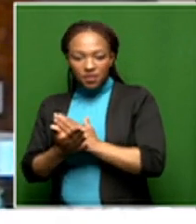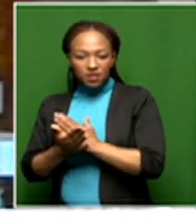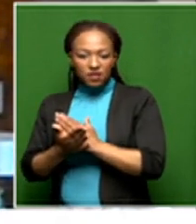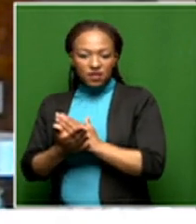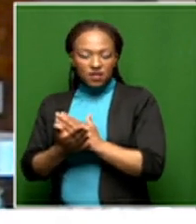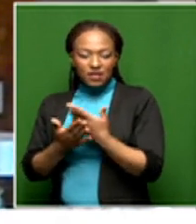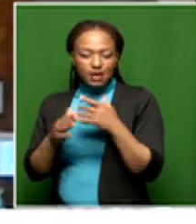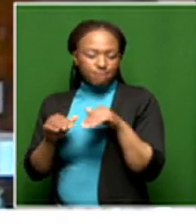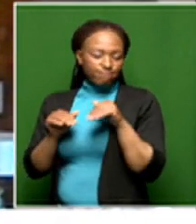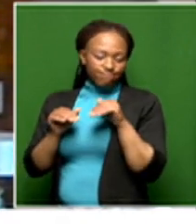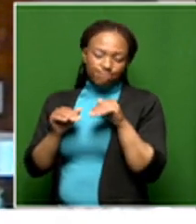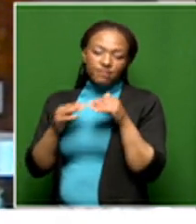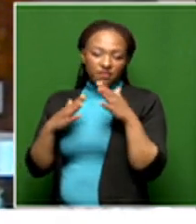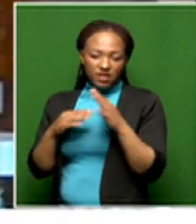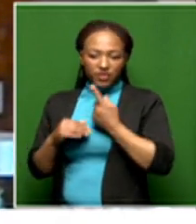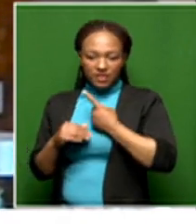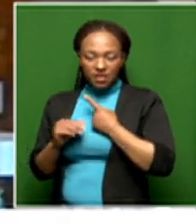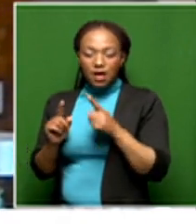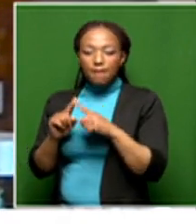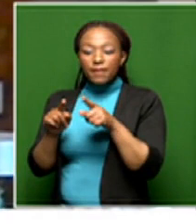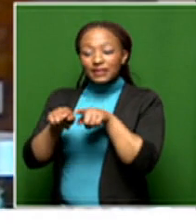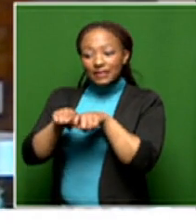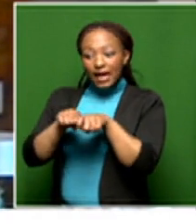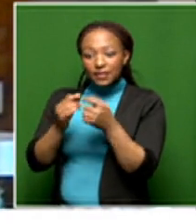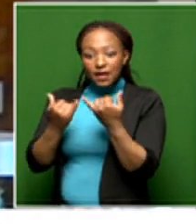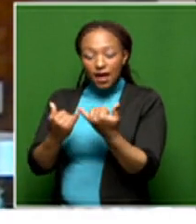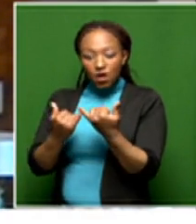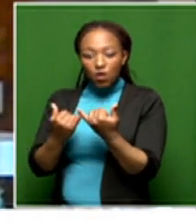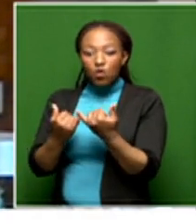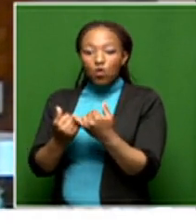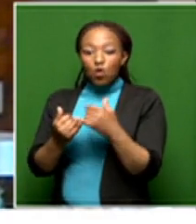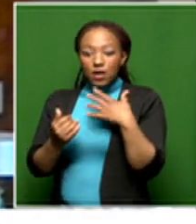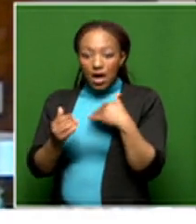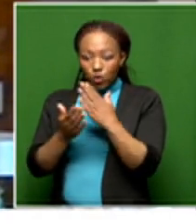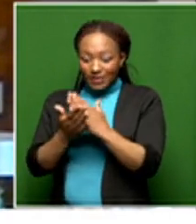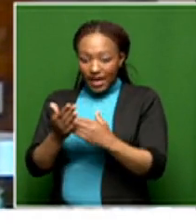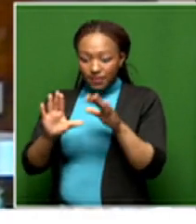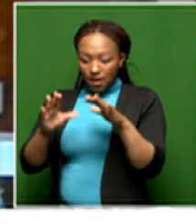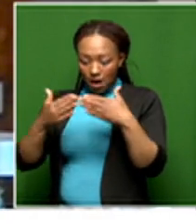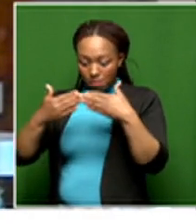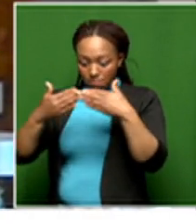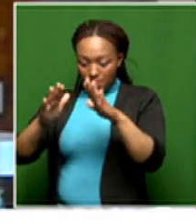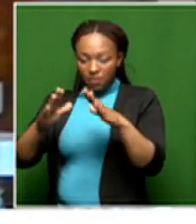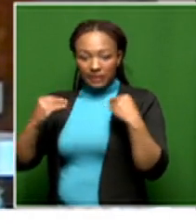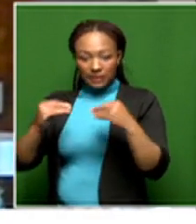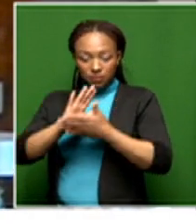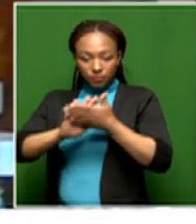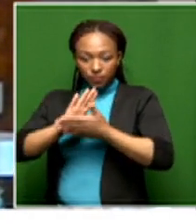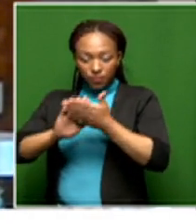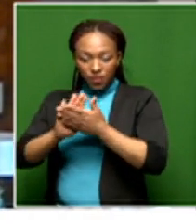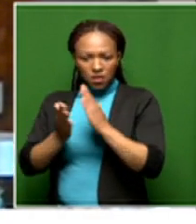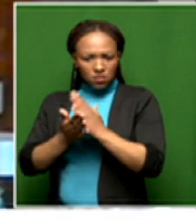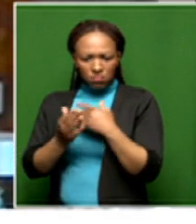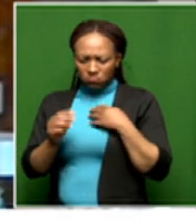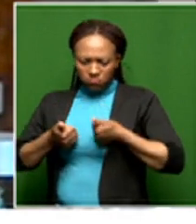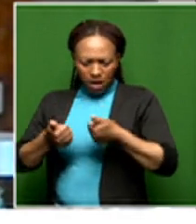mothballed themselves, essentially. The real test is right now, as the sector opens up. We've seen some that are actually just switched on